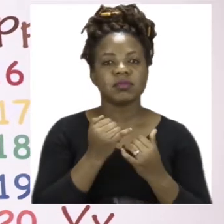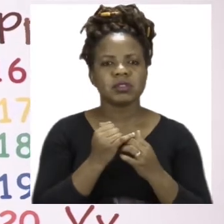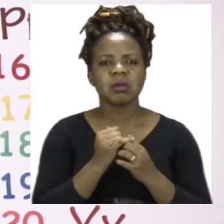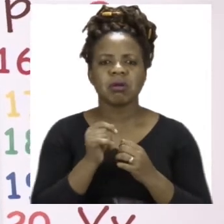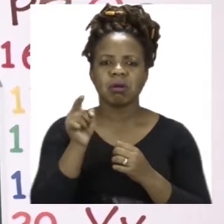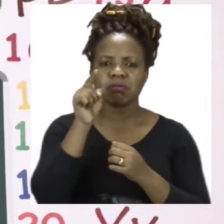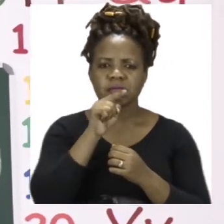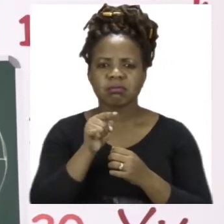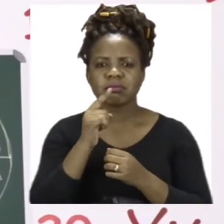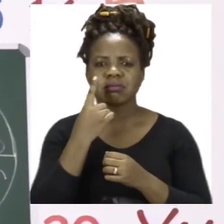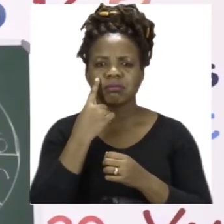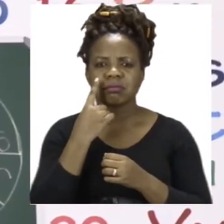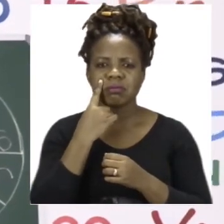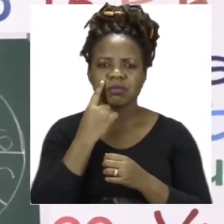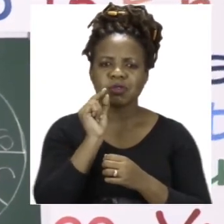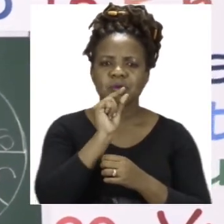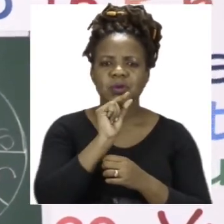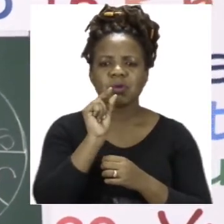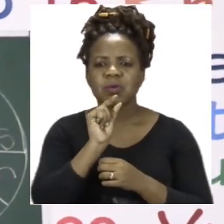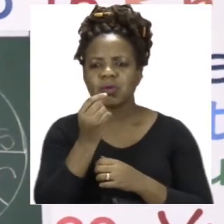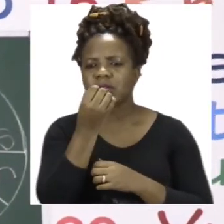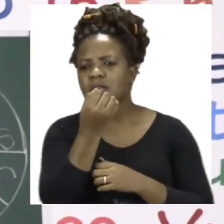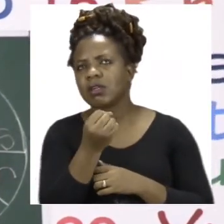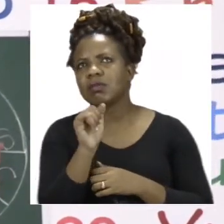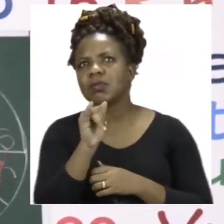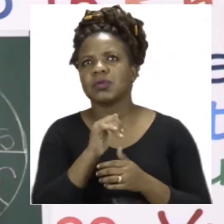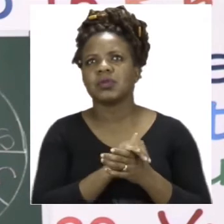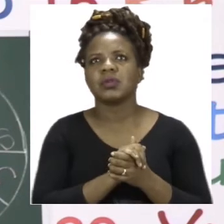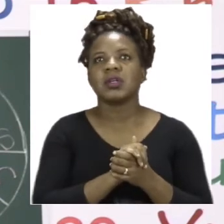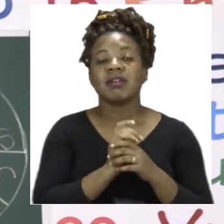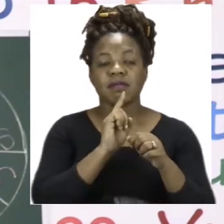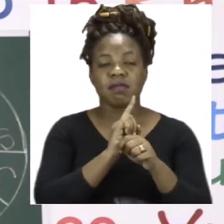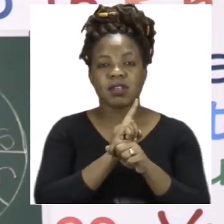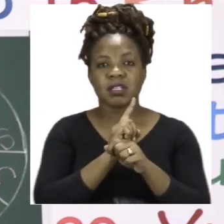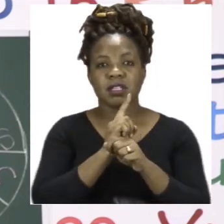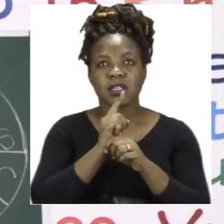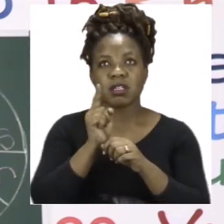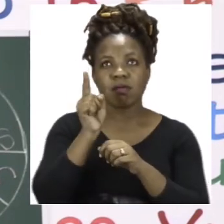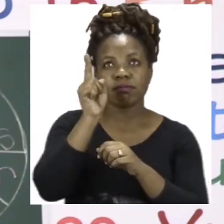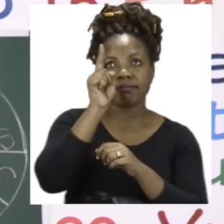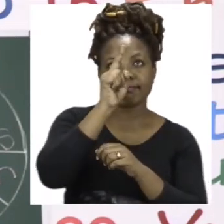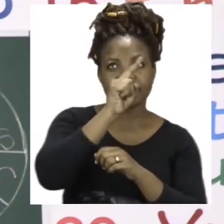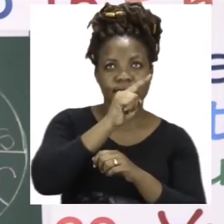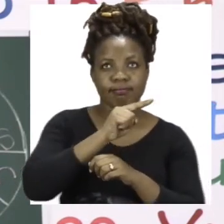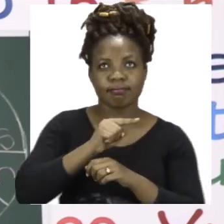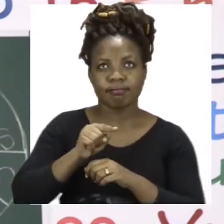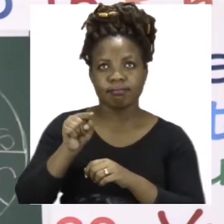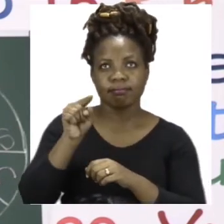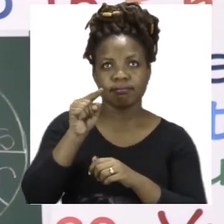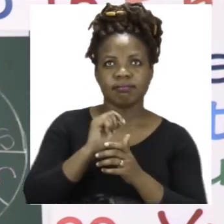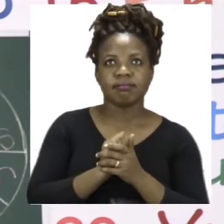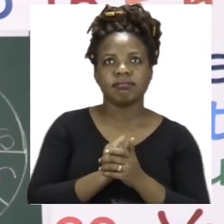our wheel. So first we start with the outer side of our wheel and we have